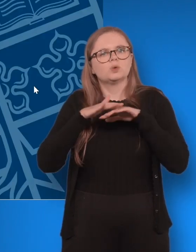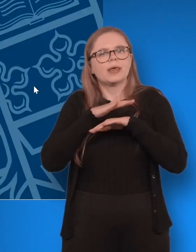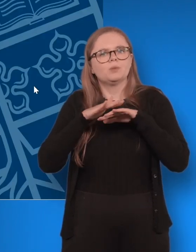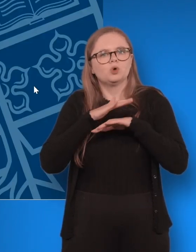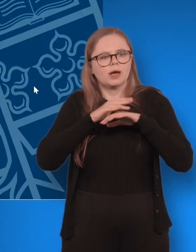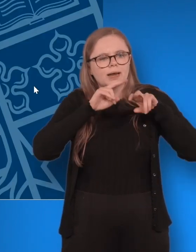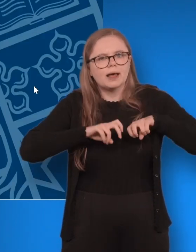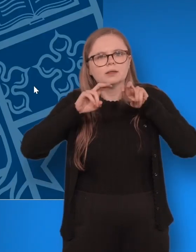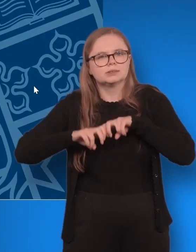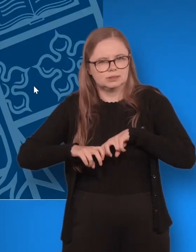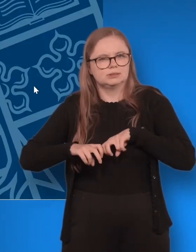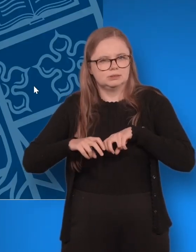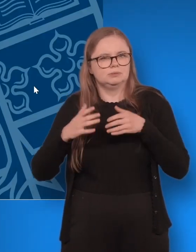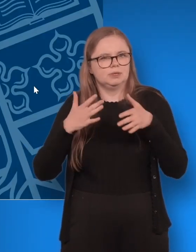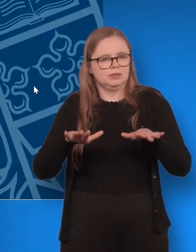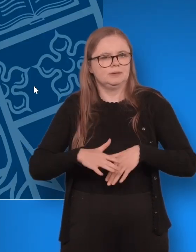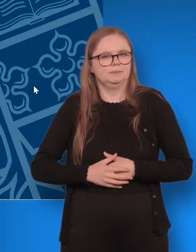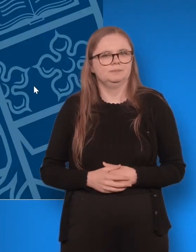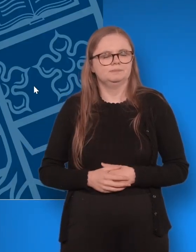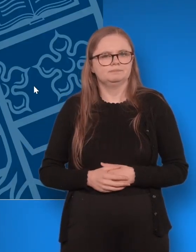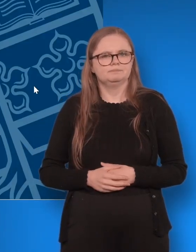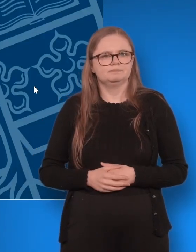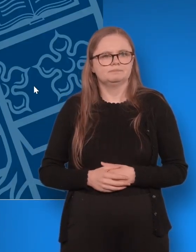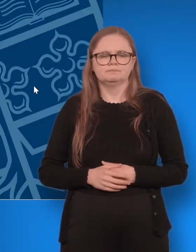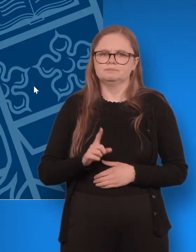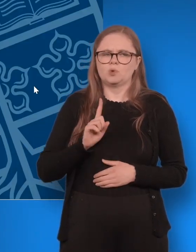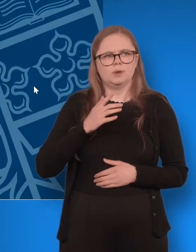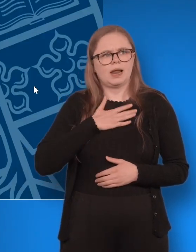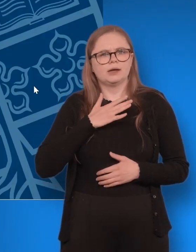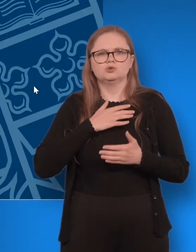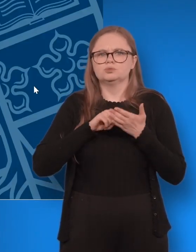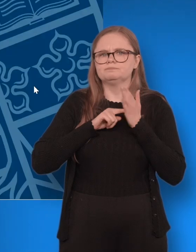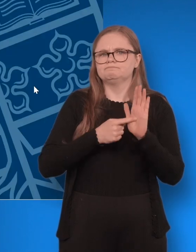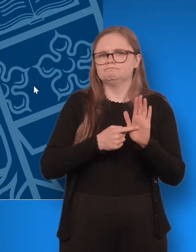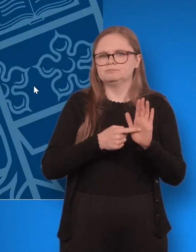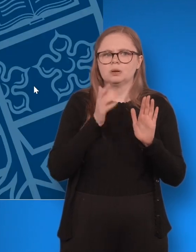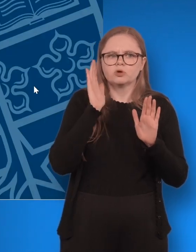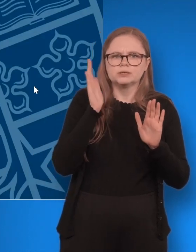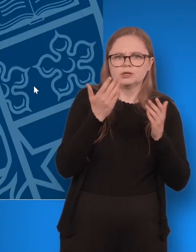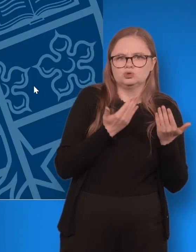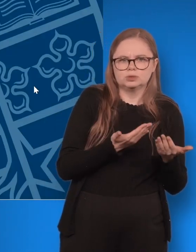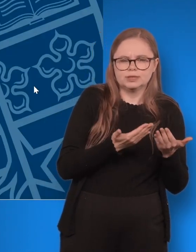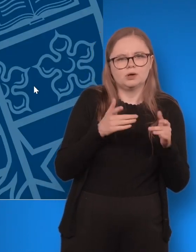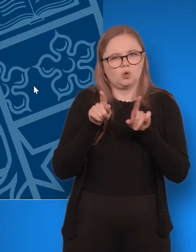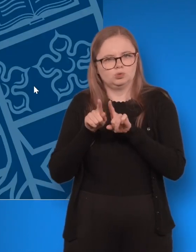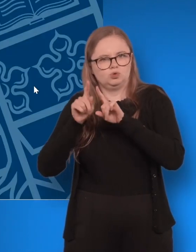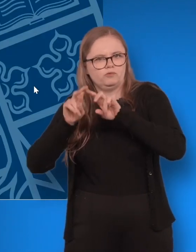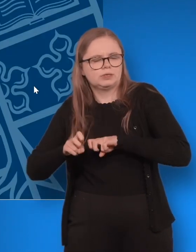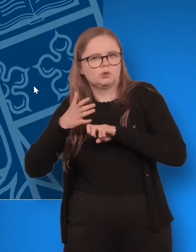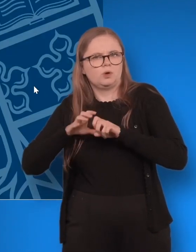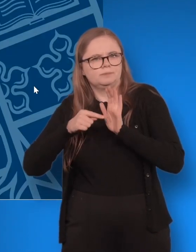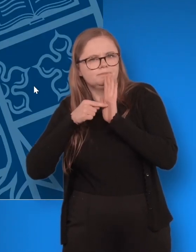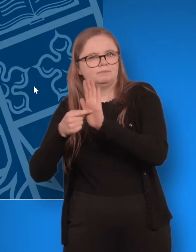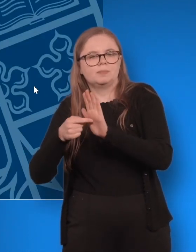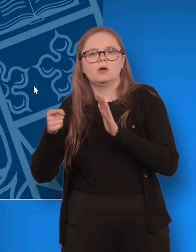and what we would like to demonstrate through this presentation and through the study is how social